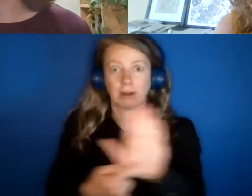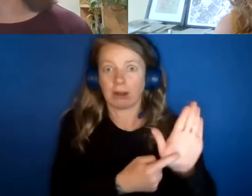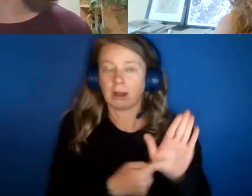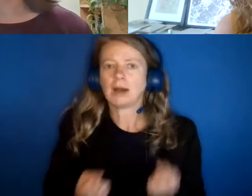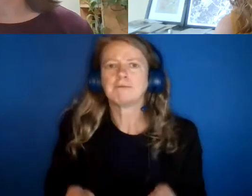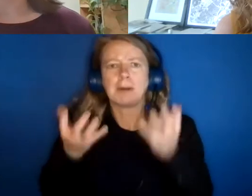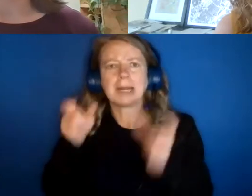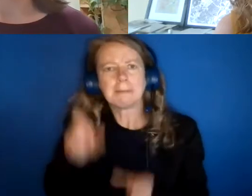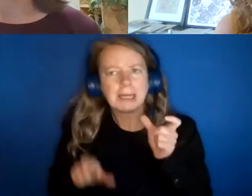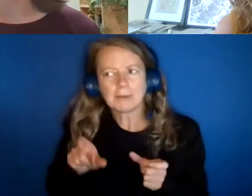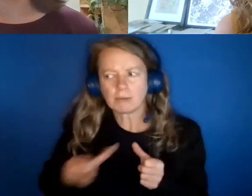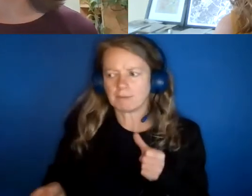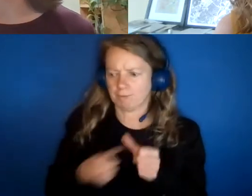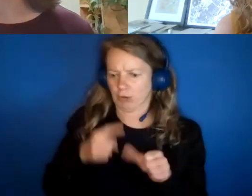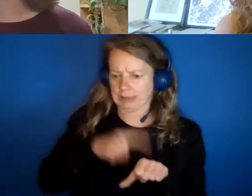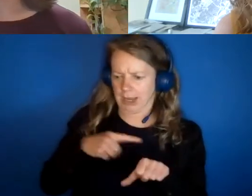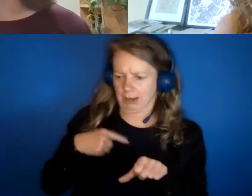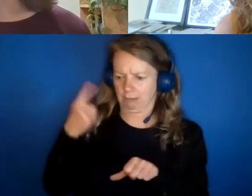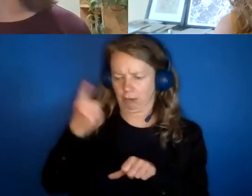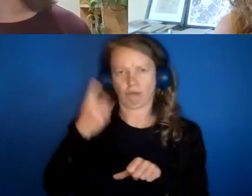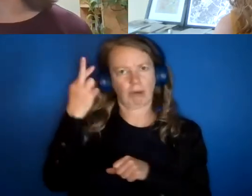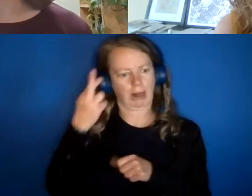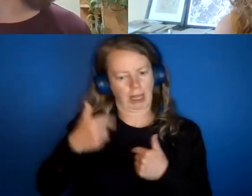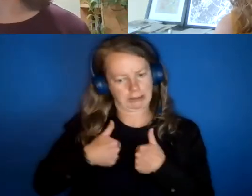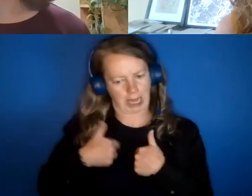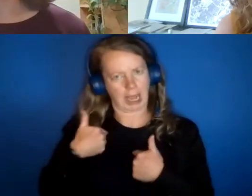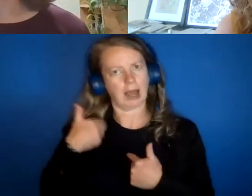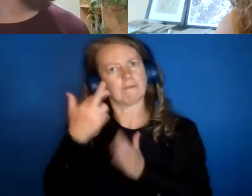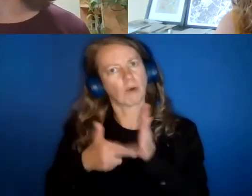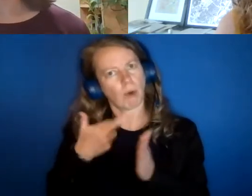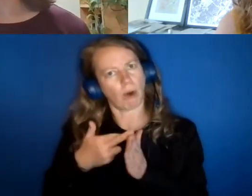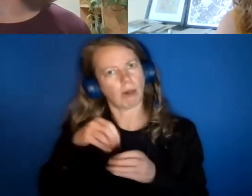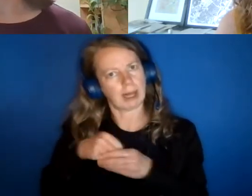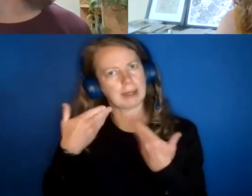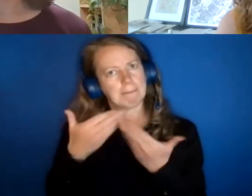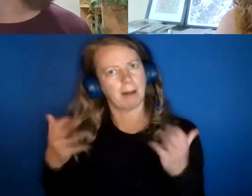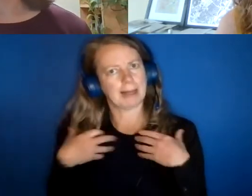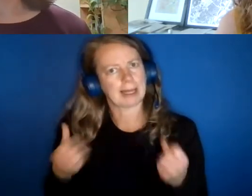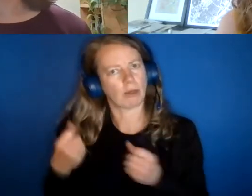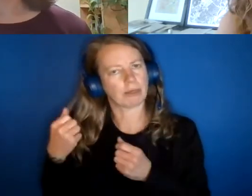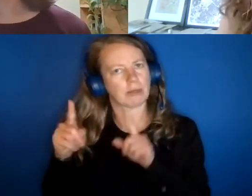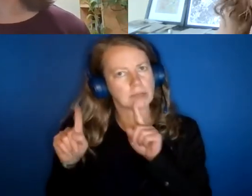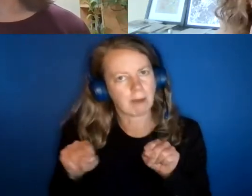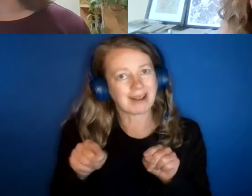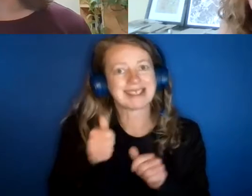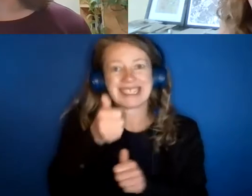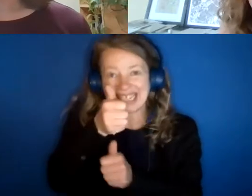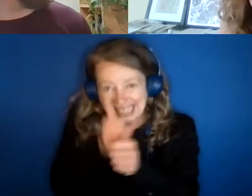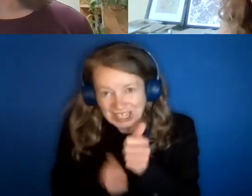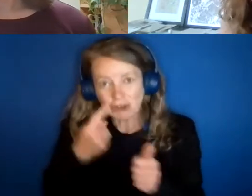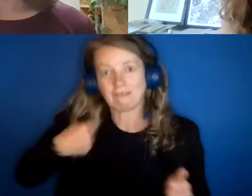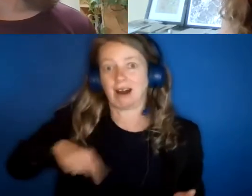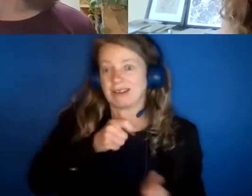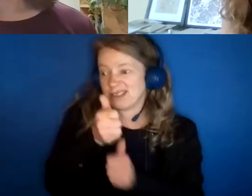had a role to play in the public health response. Each of us was responsible for reducing the spread of COVID-19